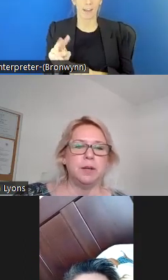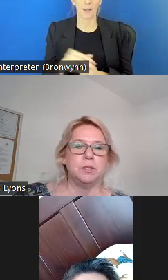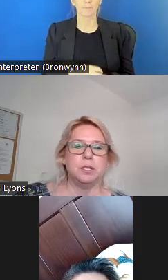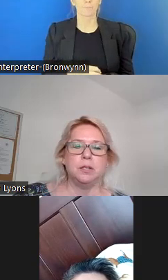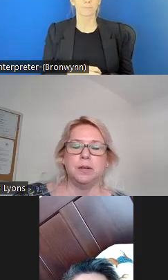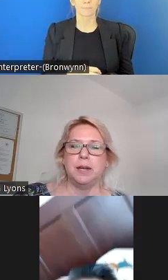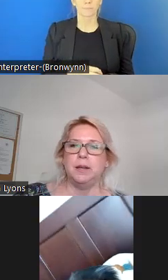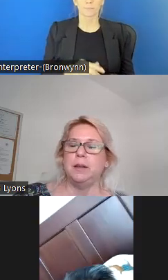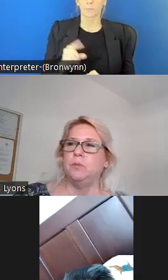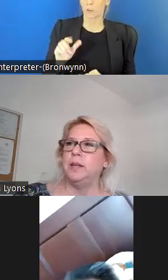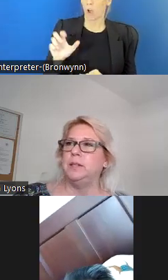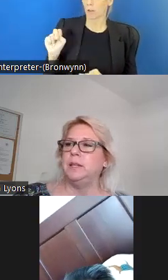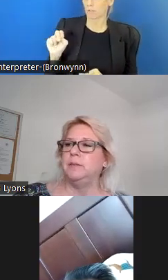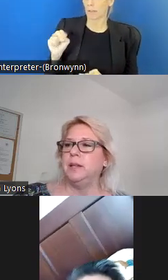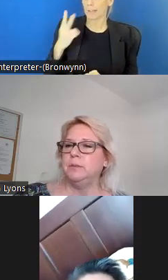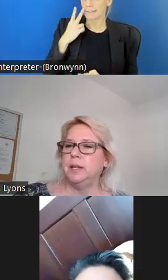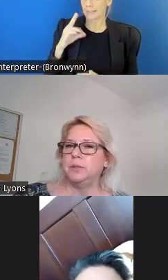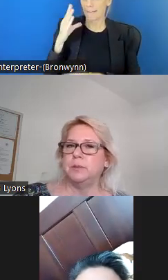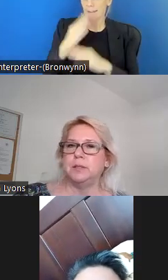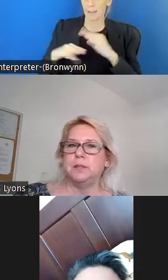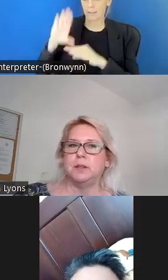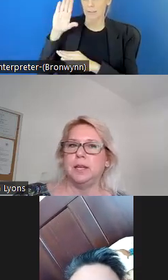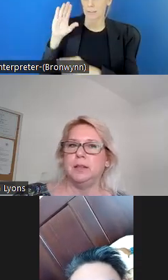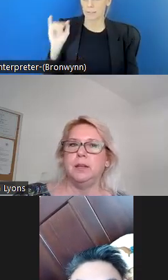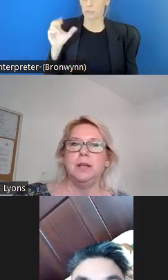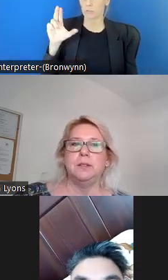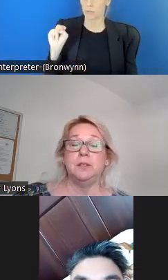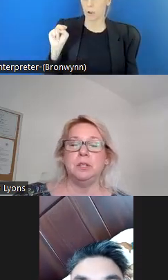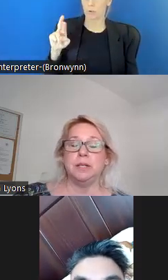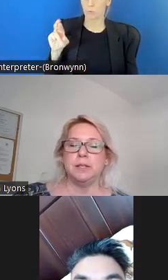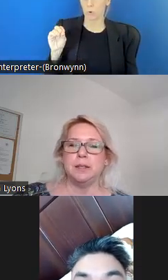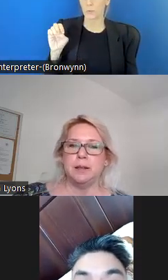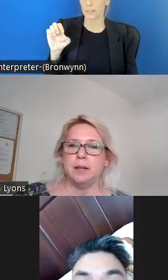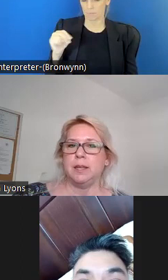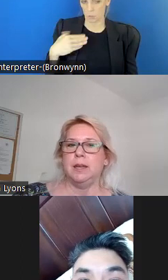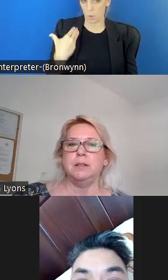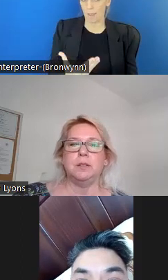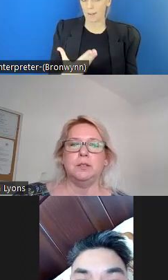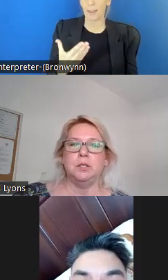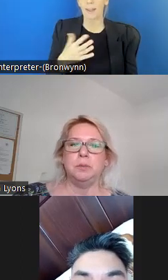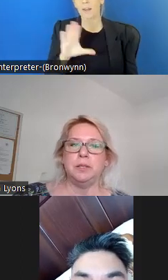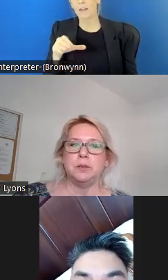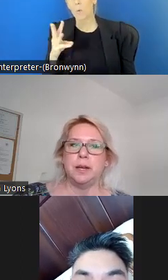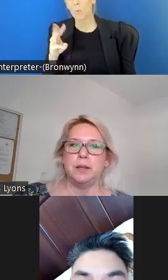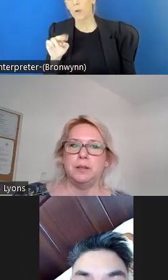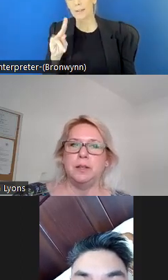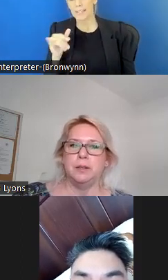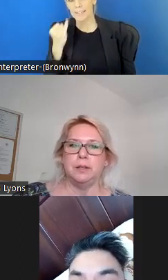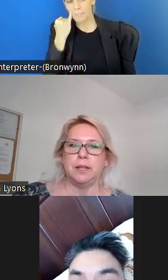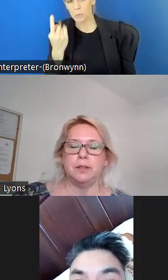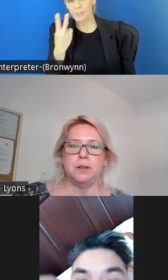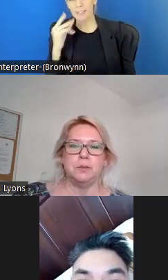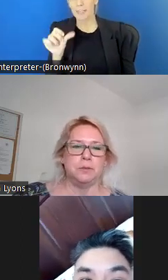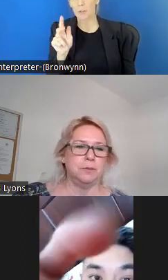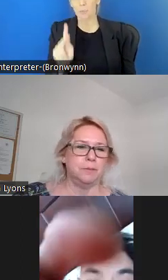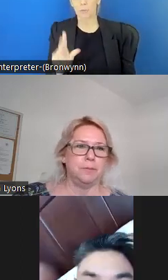you have a question, go ahead. And then Wendy, if anyone else raises their hand, since you can see that and I can't, could you please go ahead and